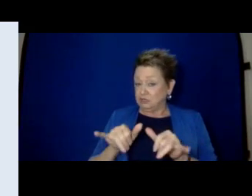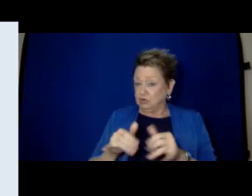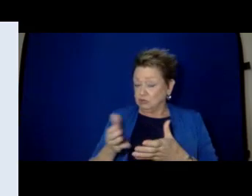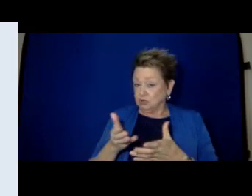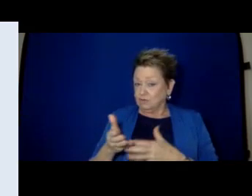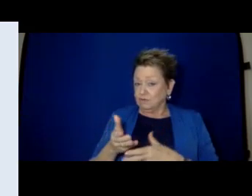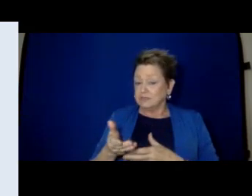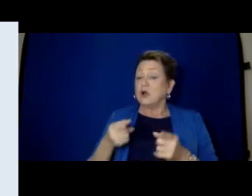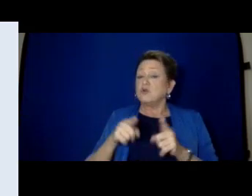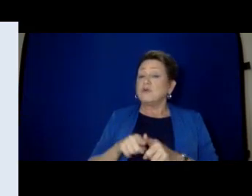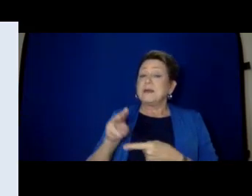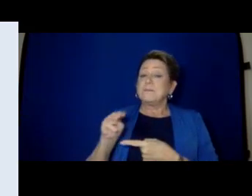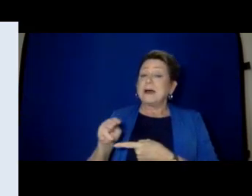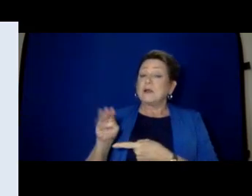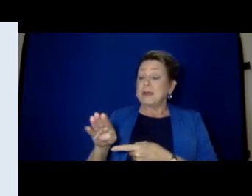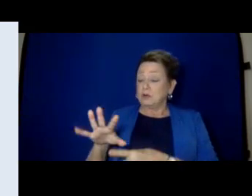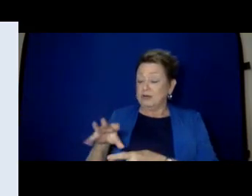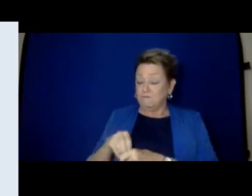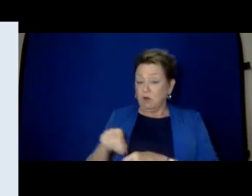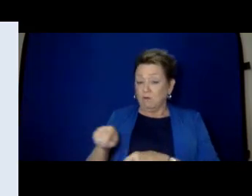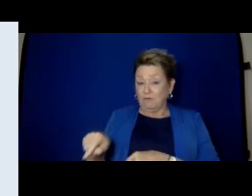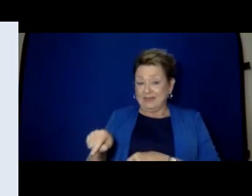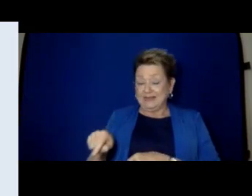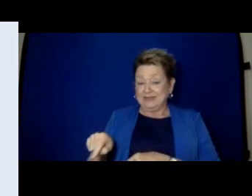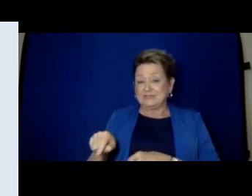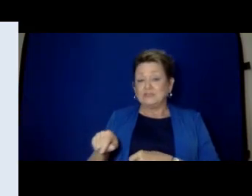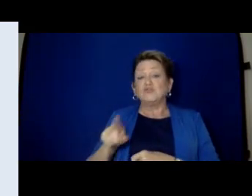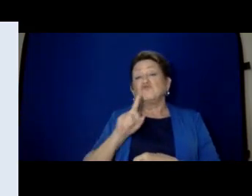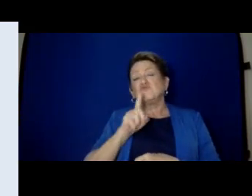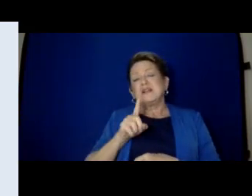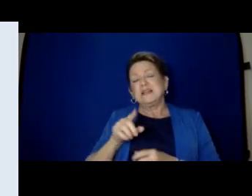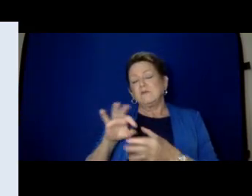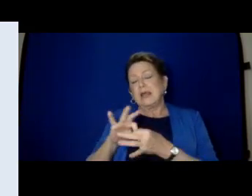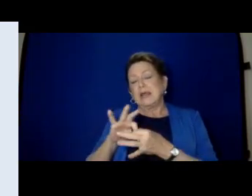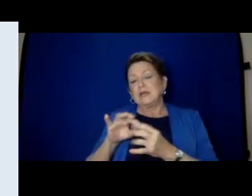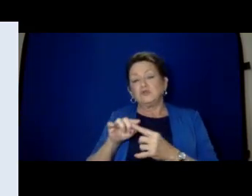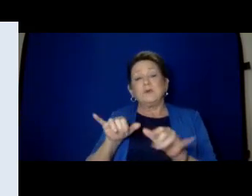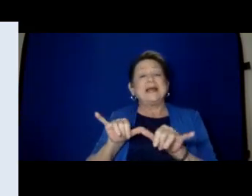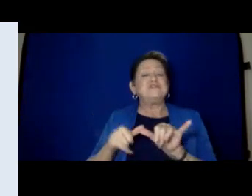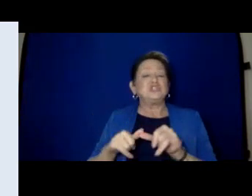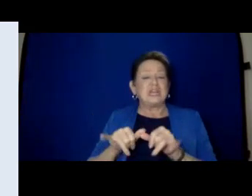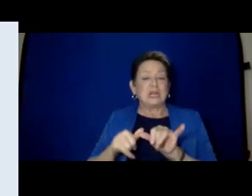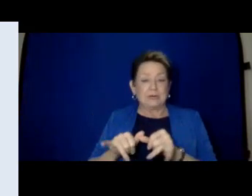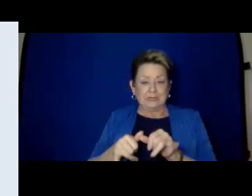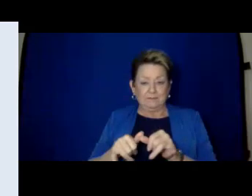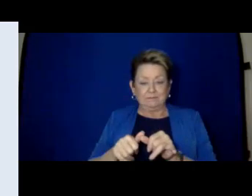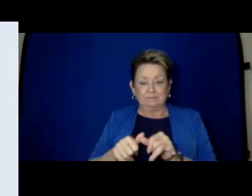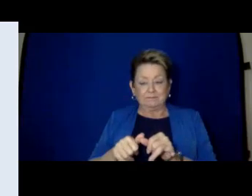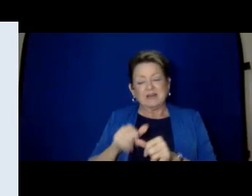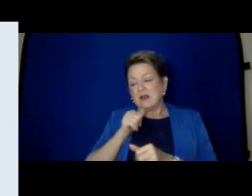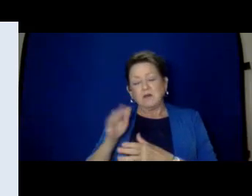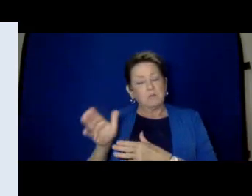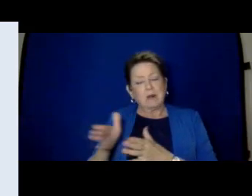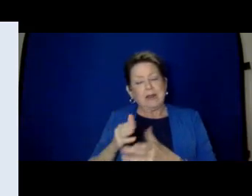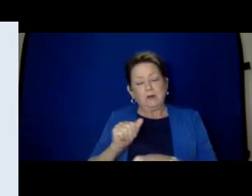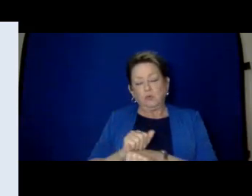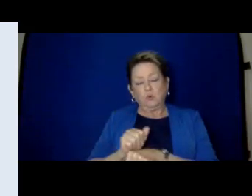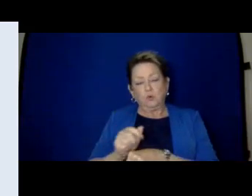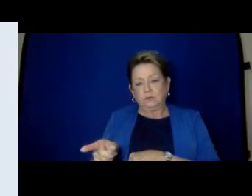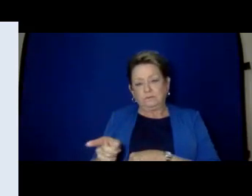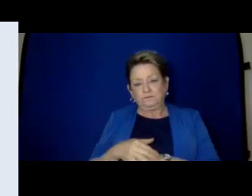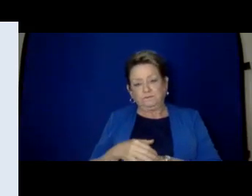that Michael Baker's involved with is mainly engineering related, as opposed to planning work that they